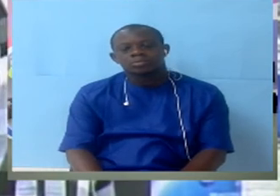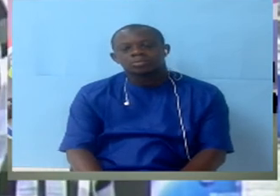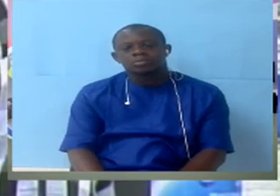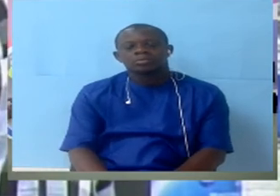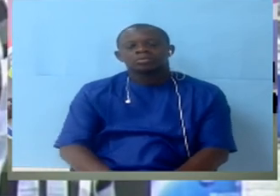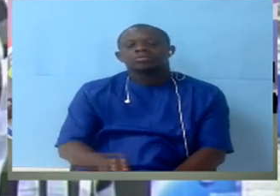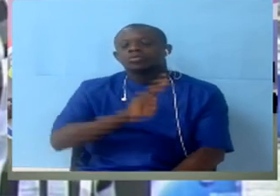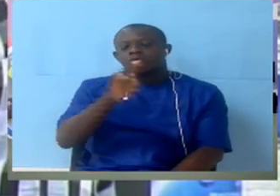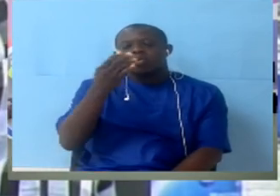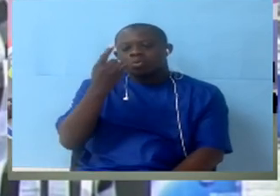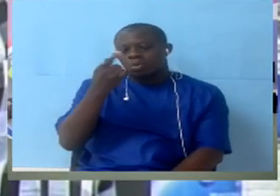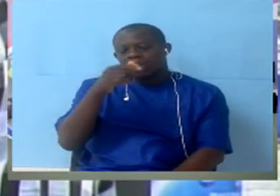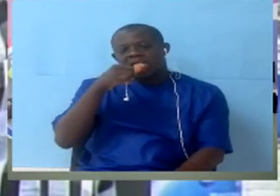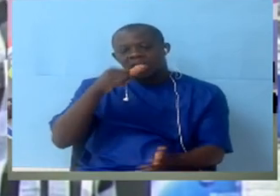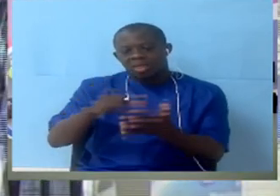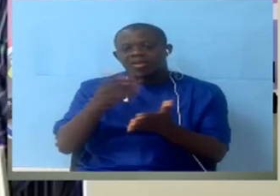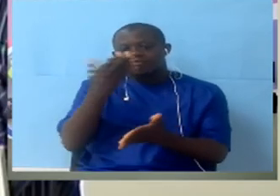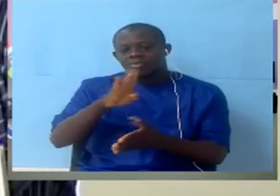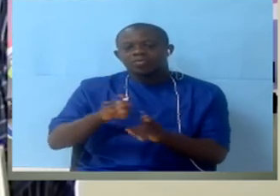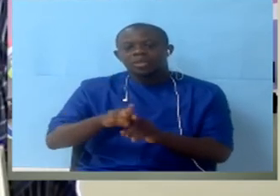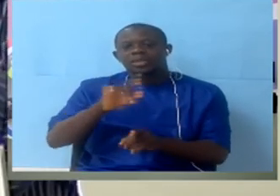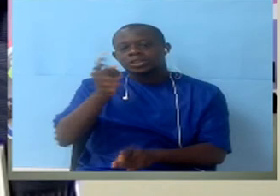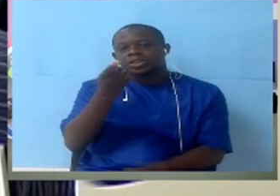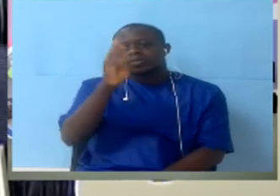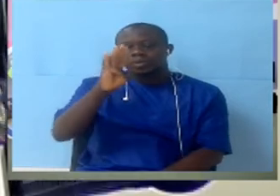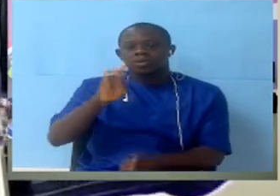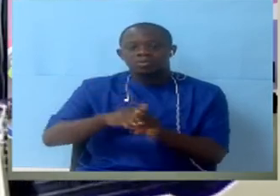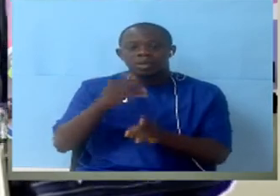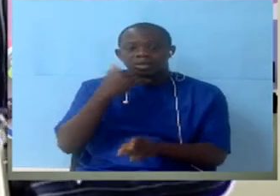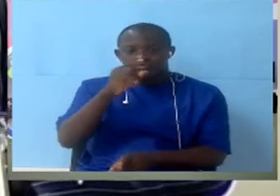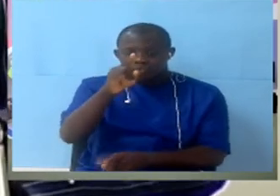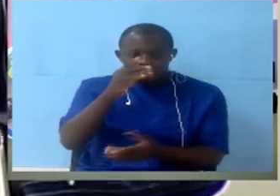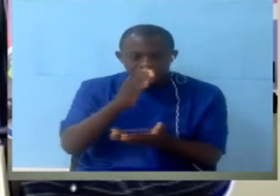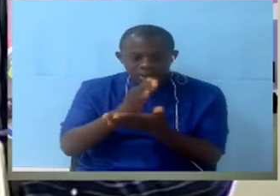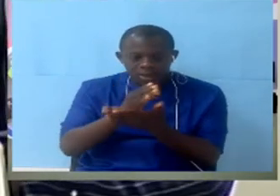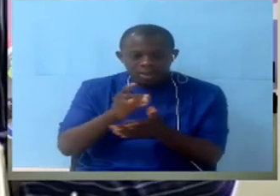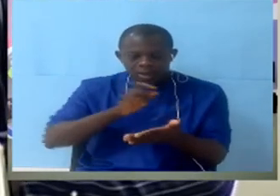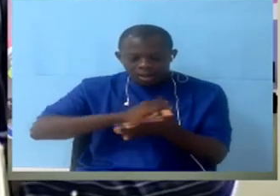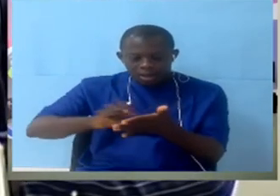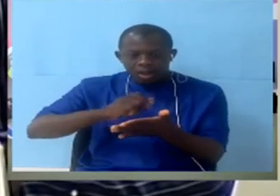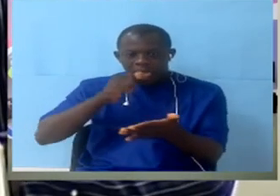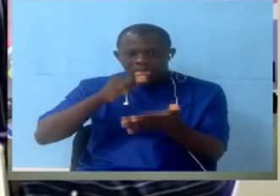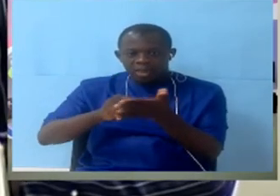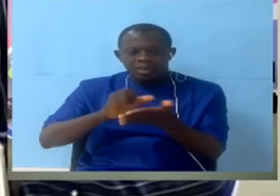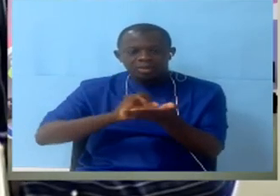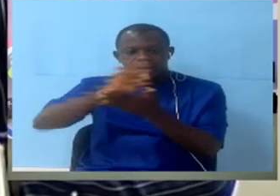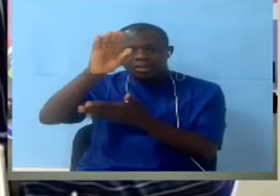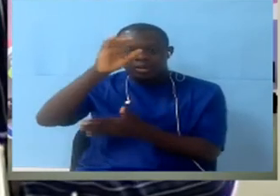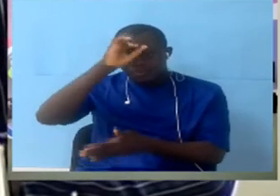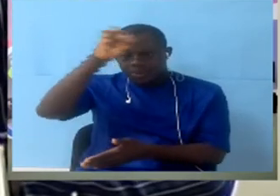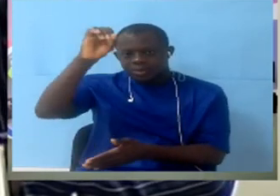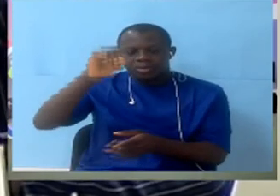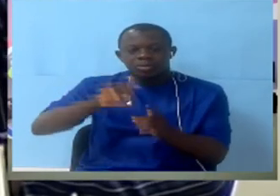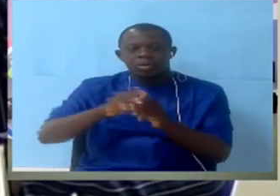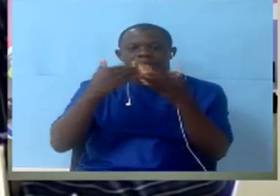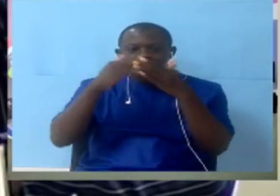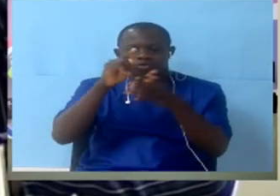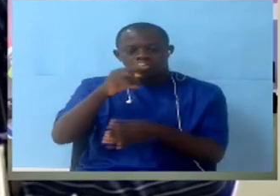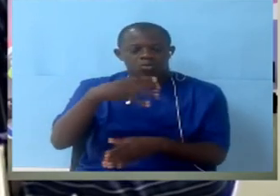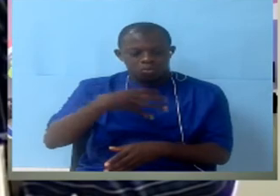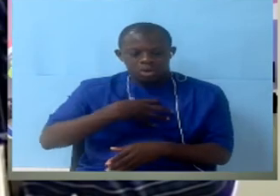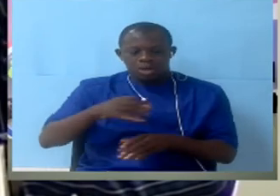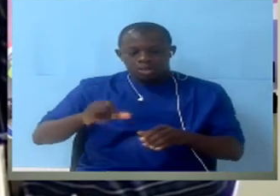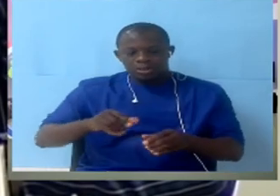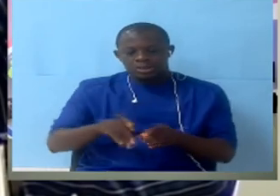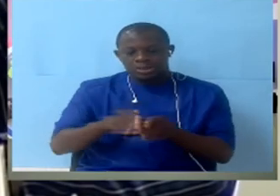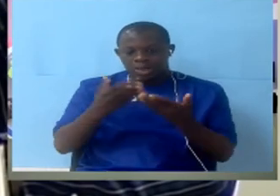no that's one from Bissau. Did you in fact write to the president to tell him that you were in the country and you needed to resume your work in the